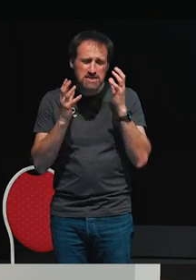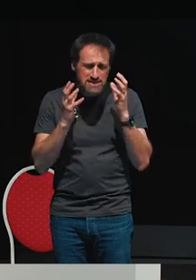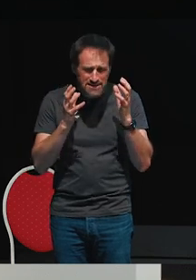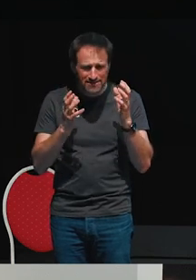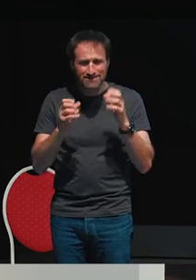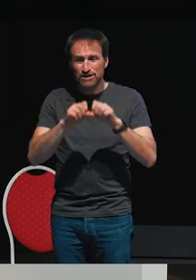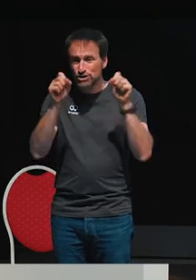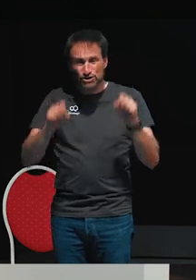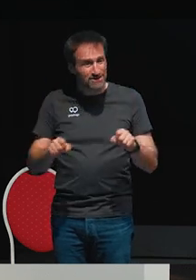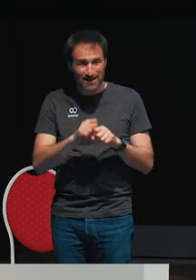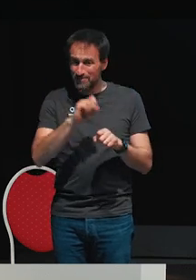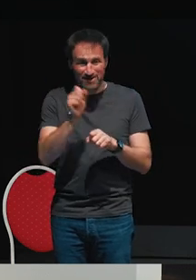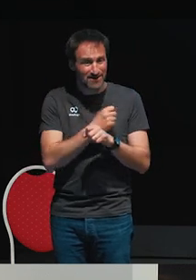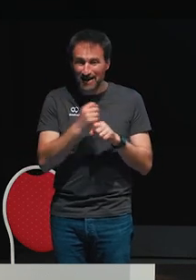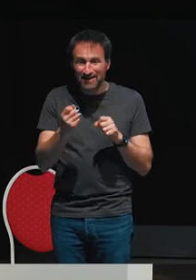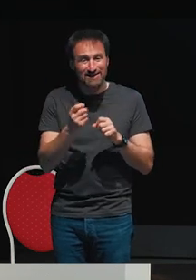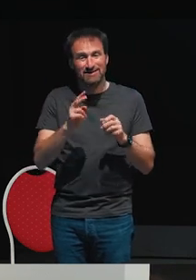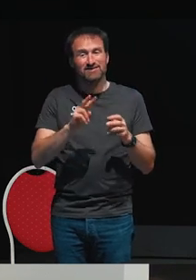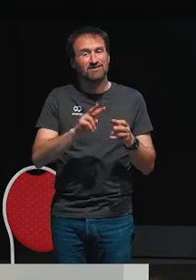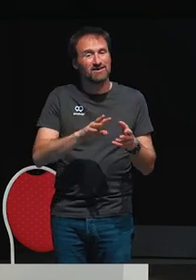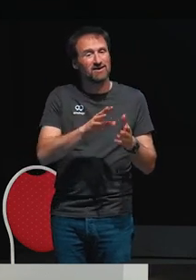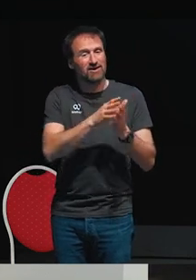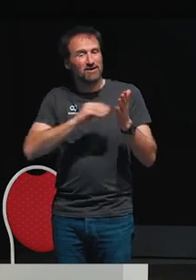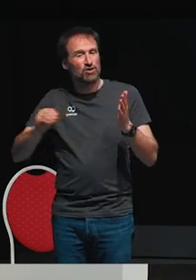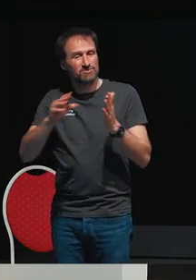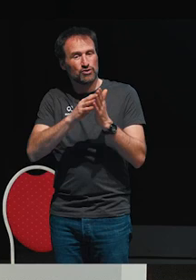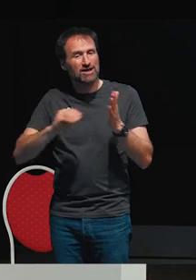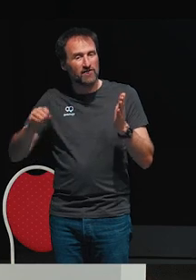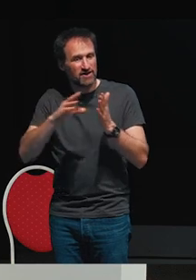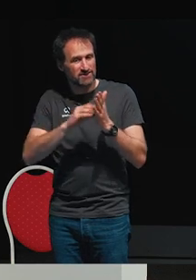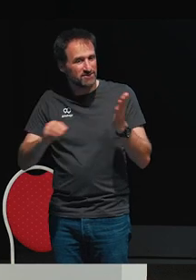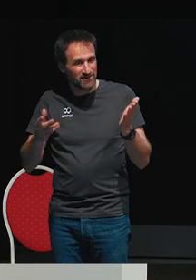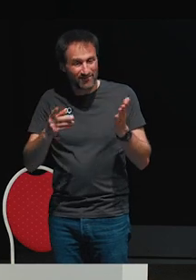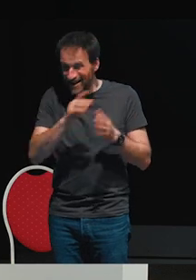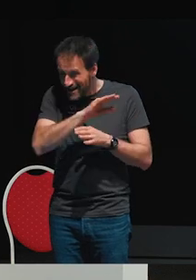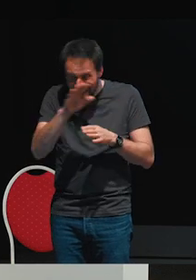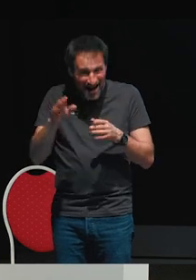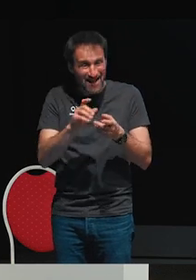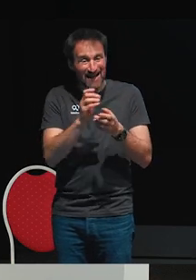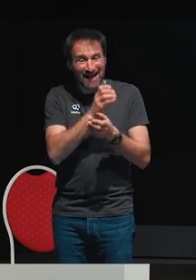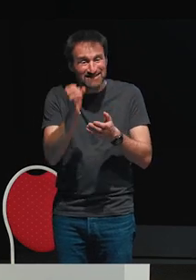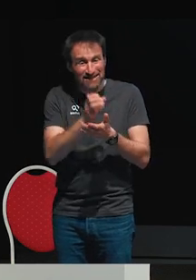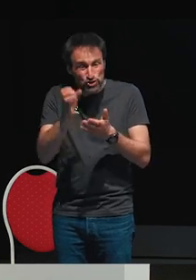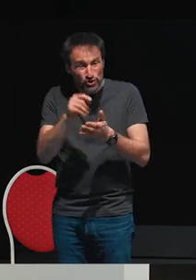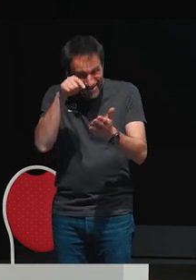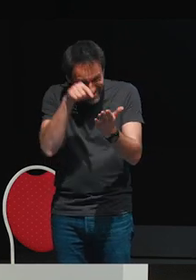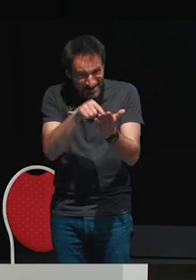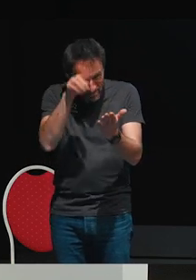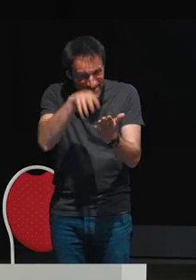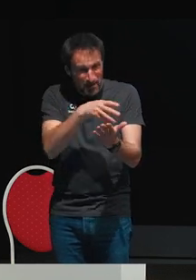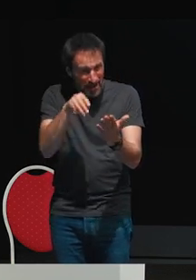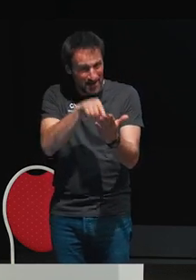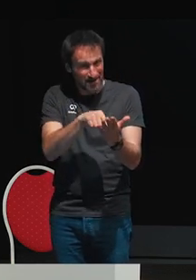system is not recoverable because all the changes are made in place. And, he doesn't have any history. If you